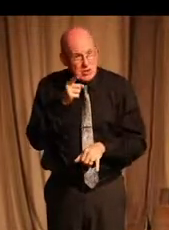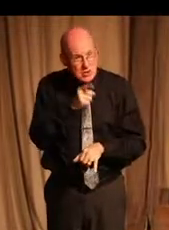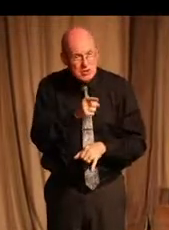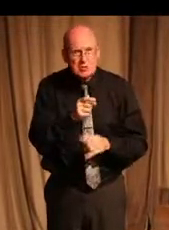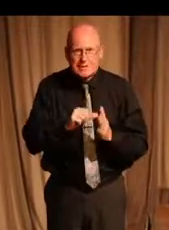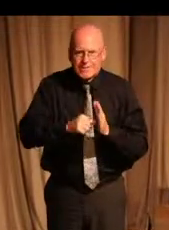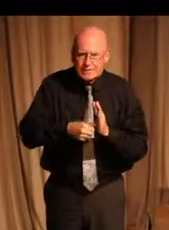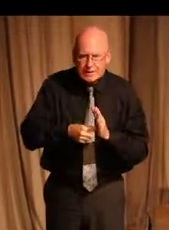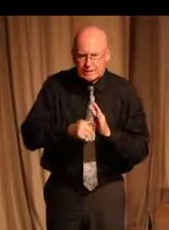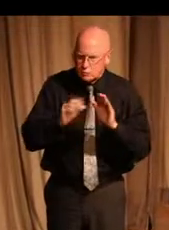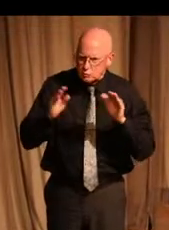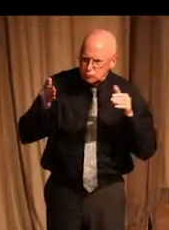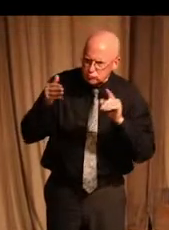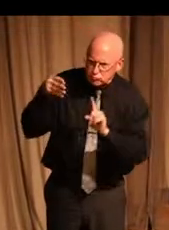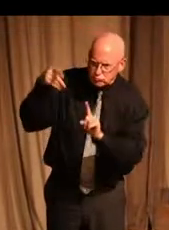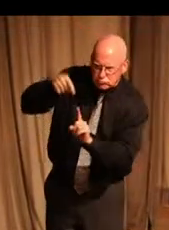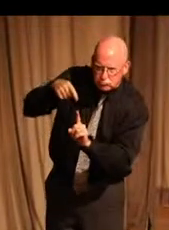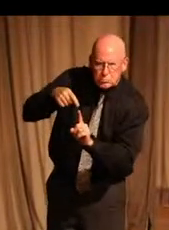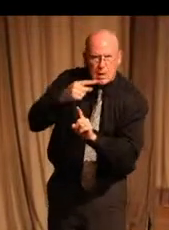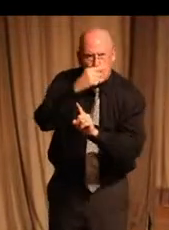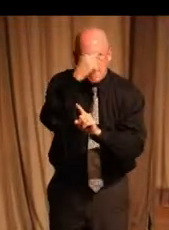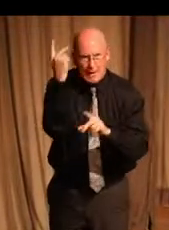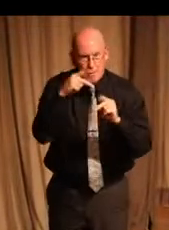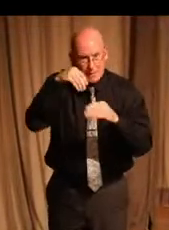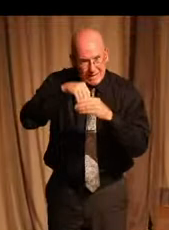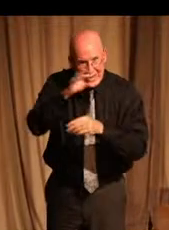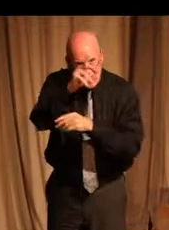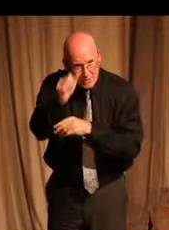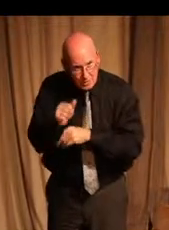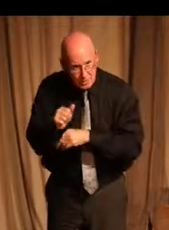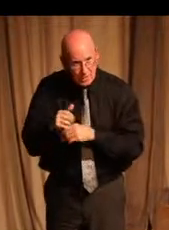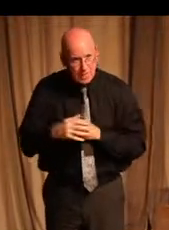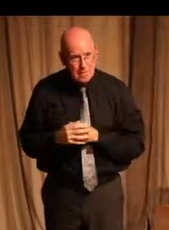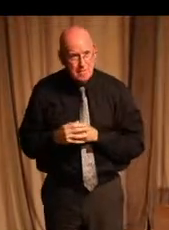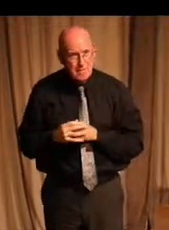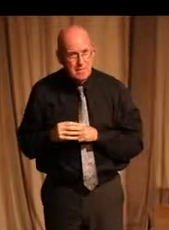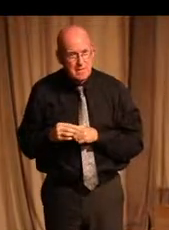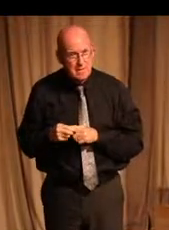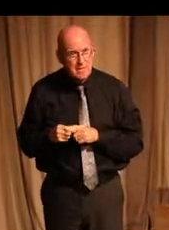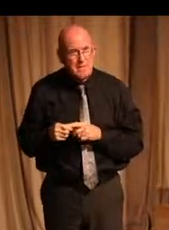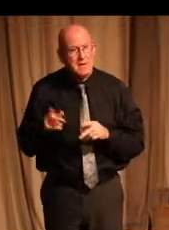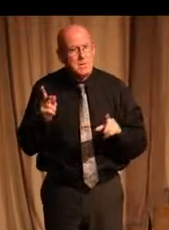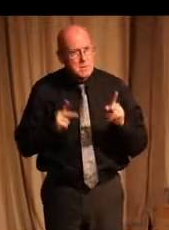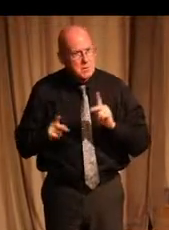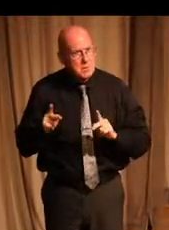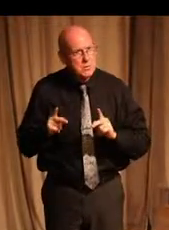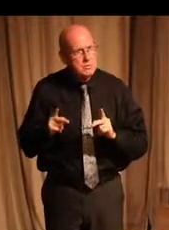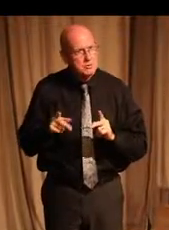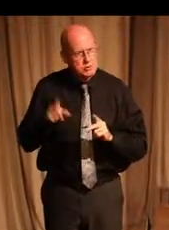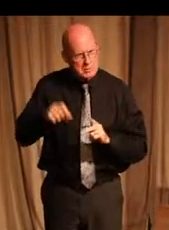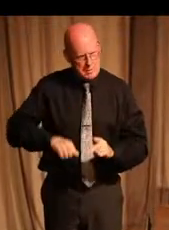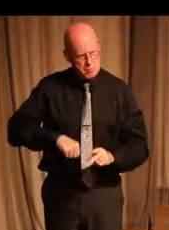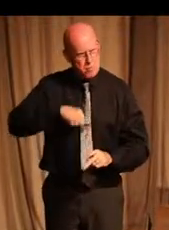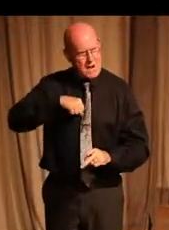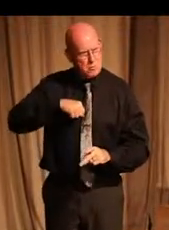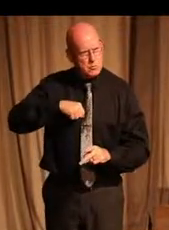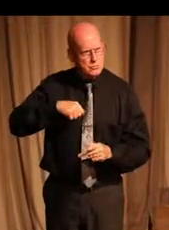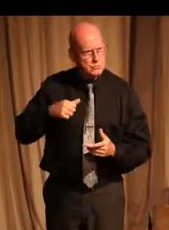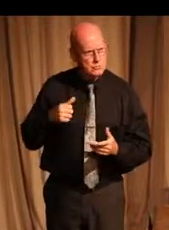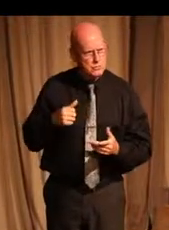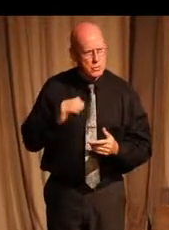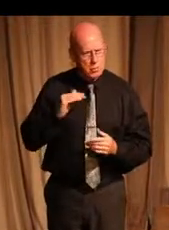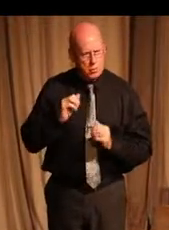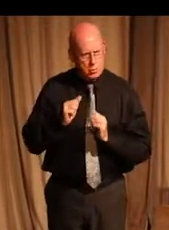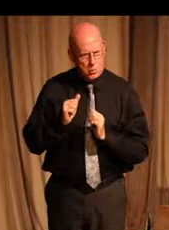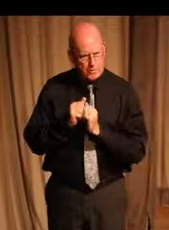Africa, and to say to be proud, also the idea of being proud and to tell our